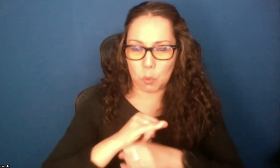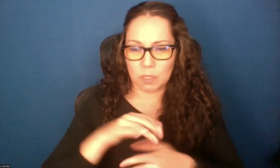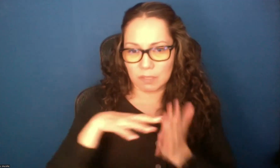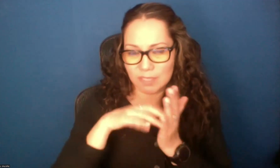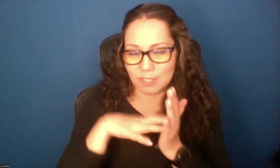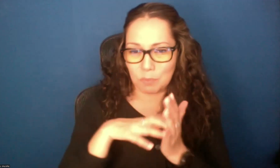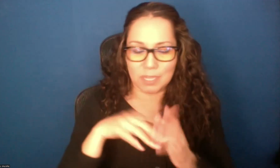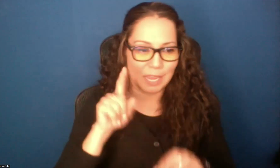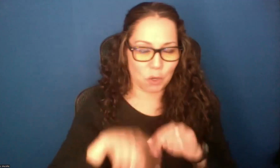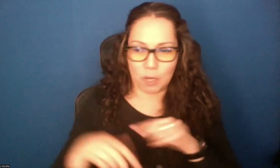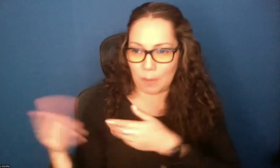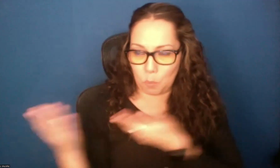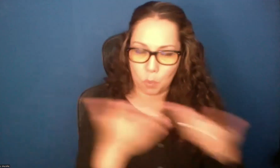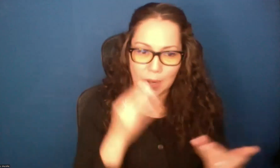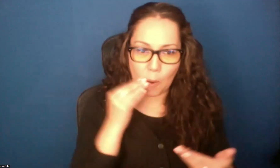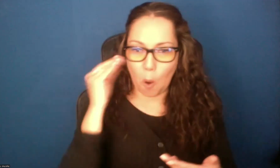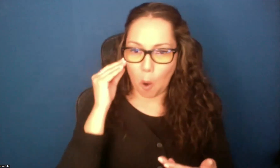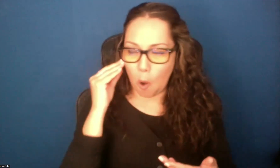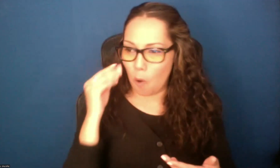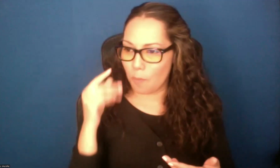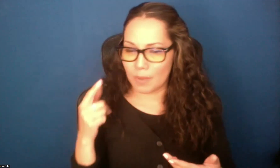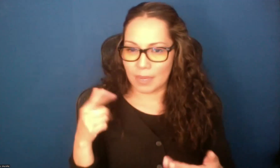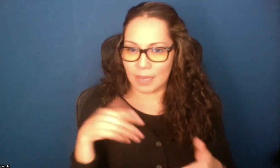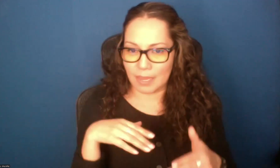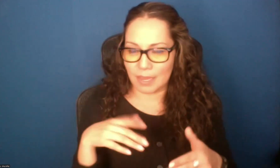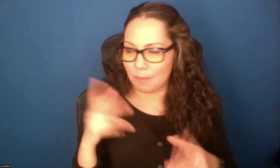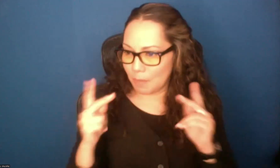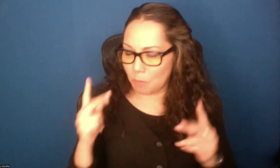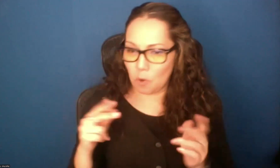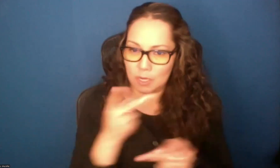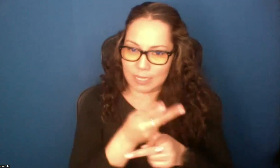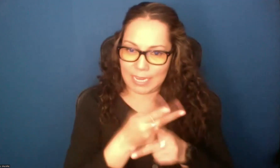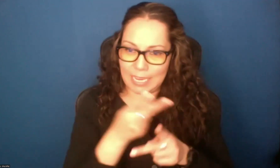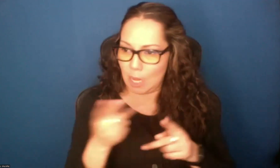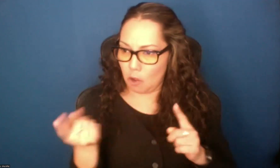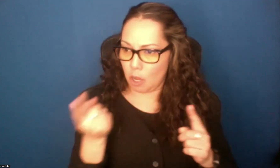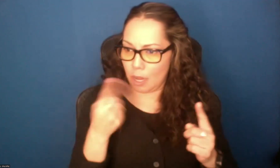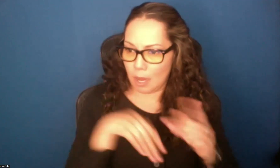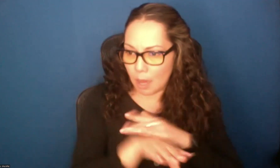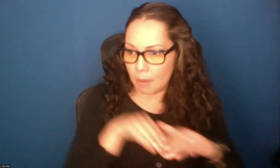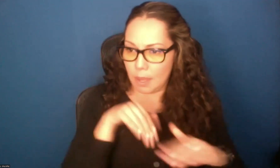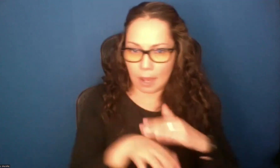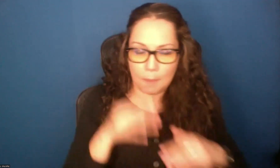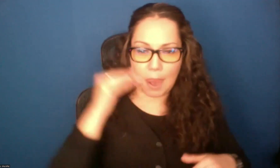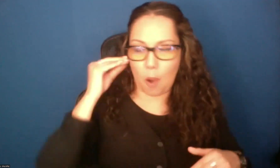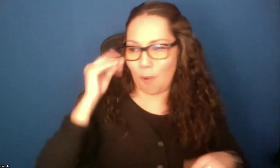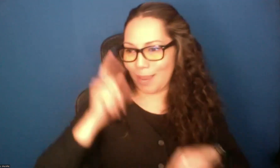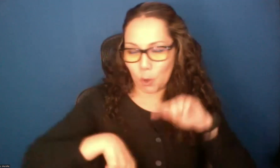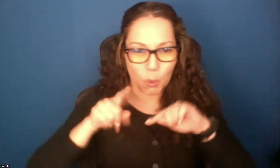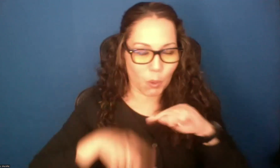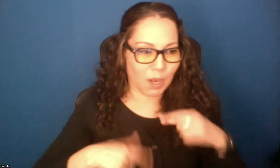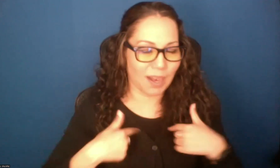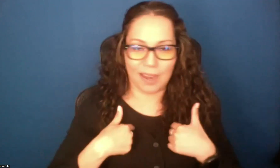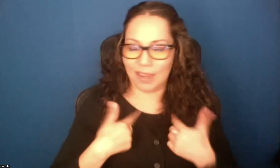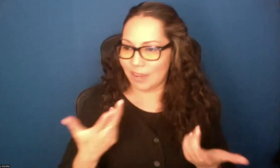home and have caregivers running in and out of my house, and I could not even pretend